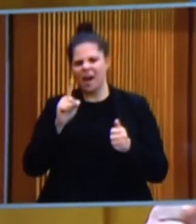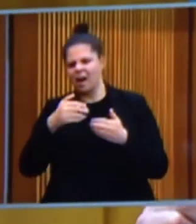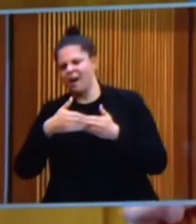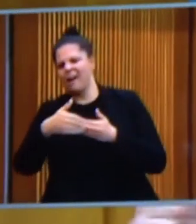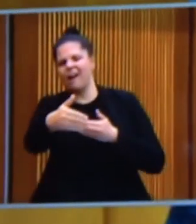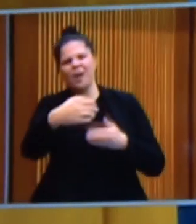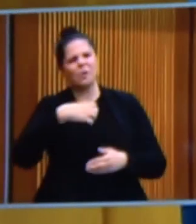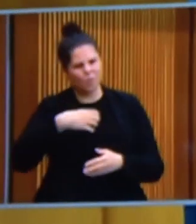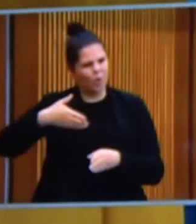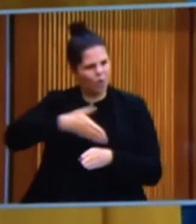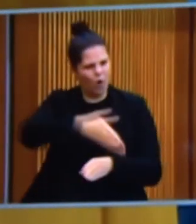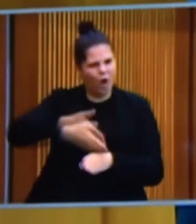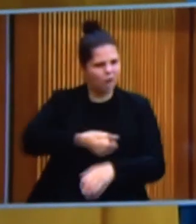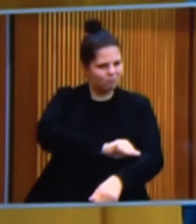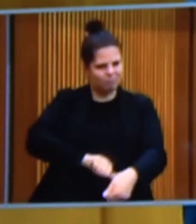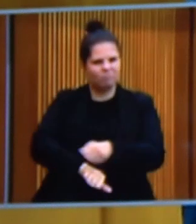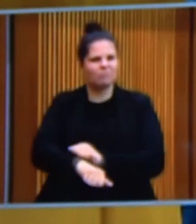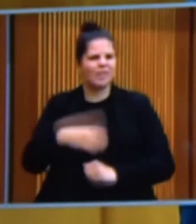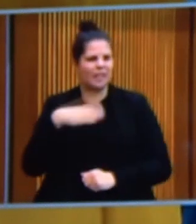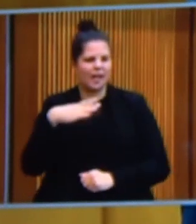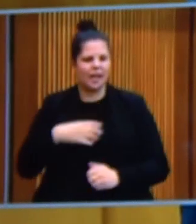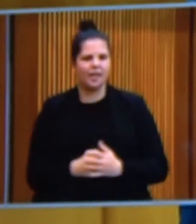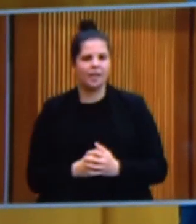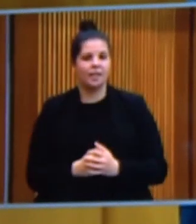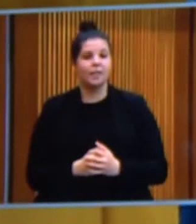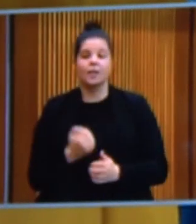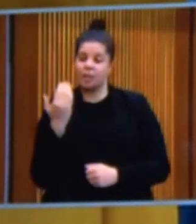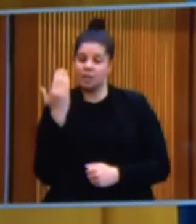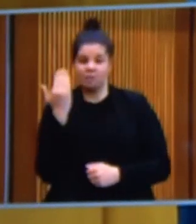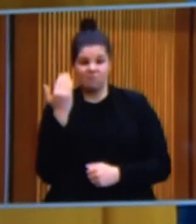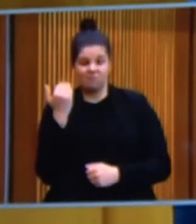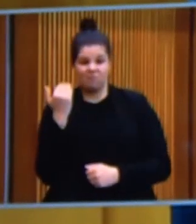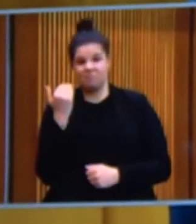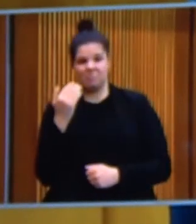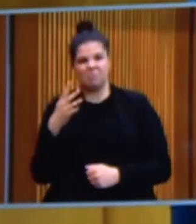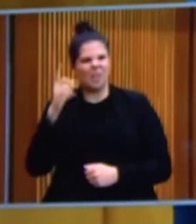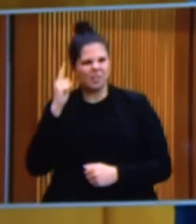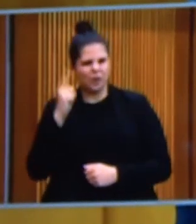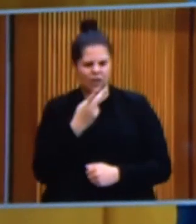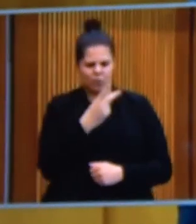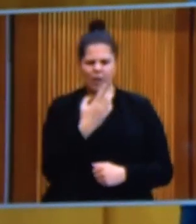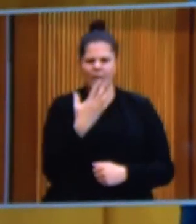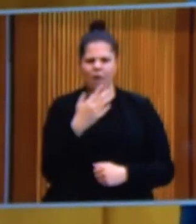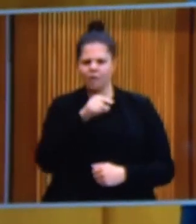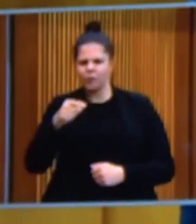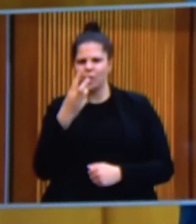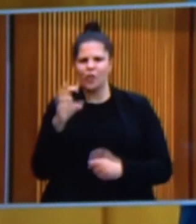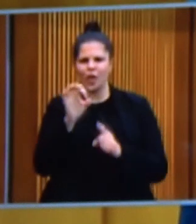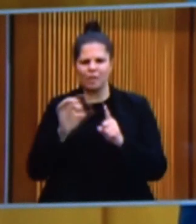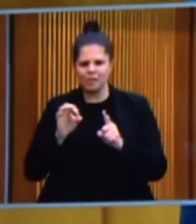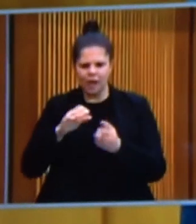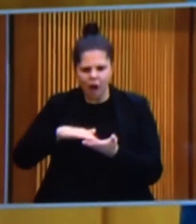do. We were at 25 to 30% growth just over a week ago on a daily